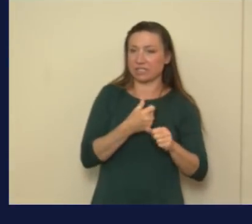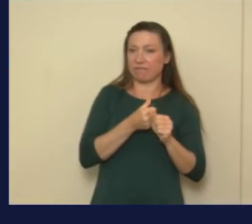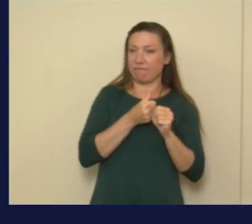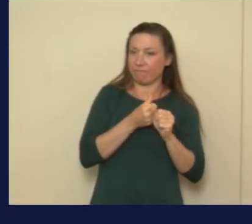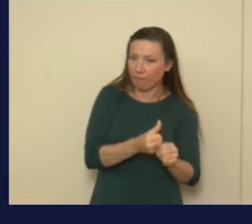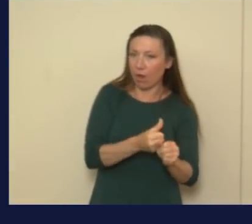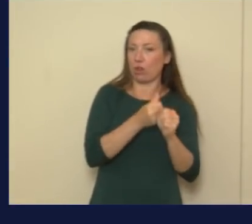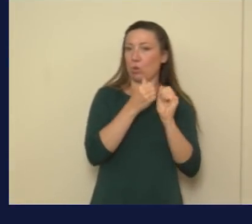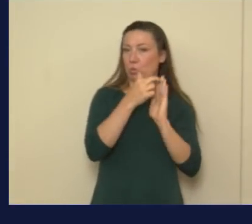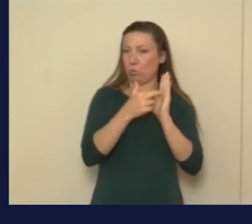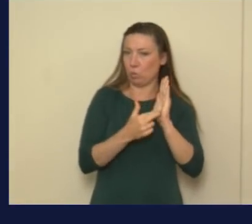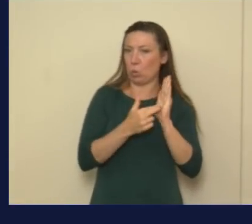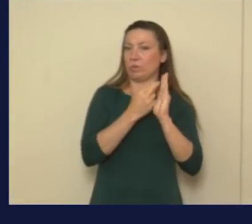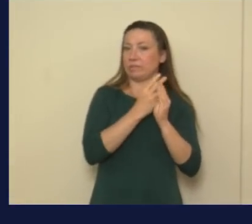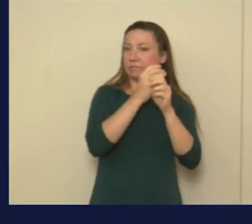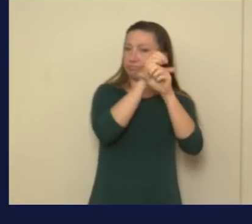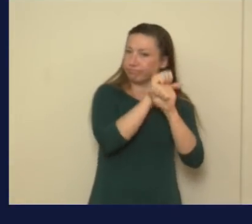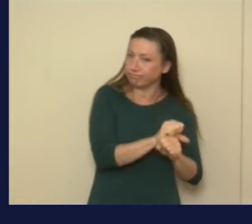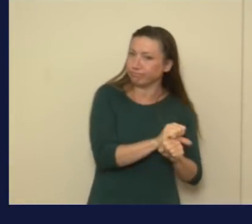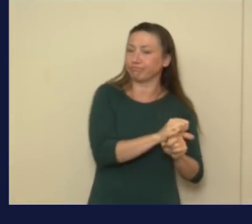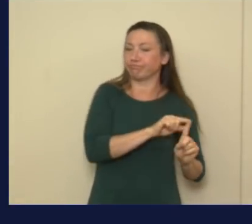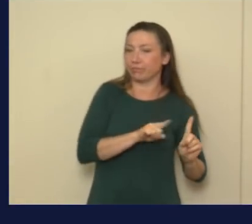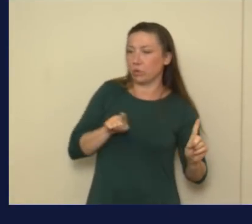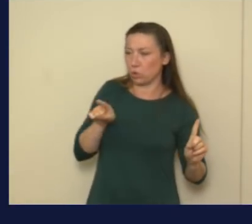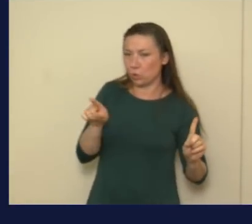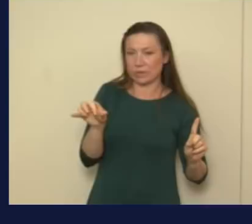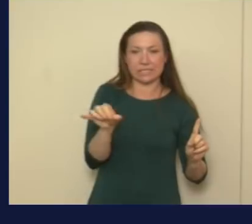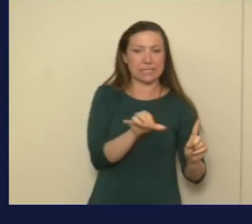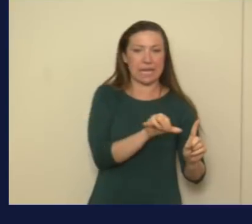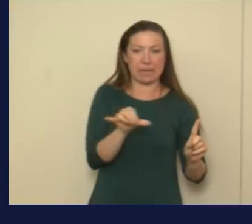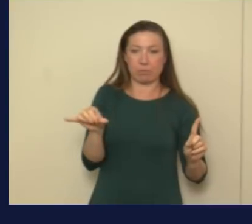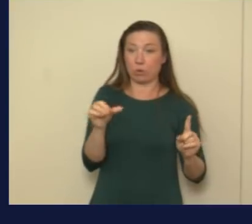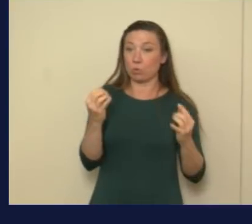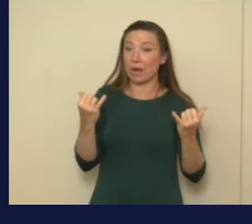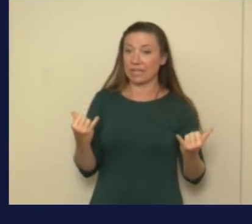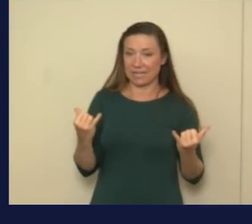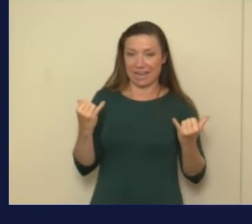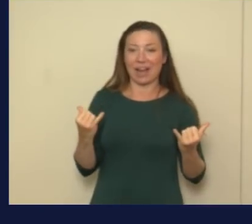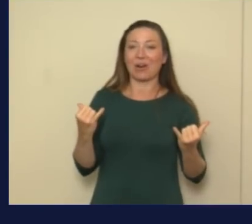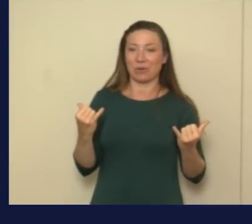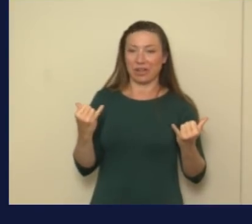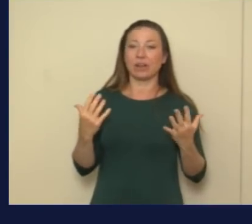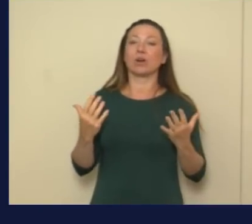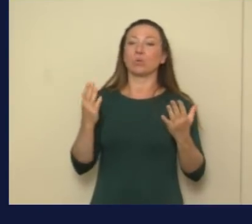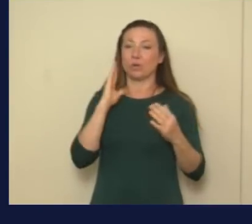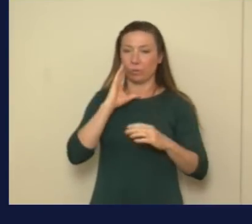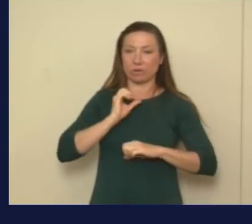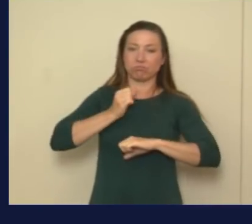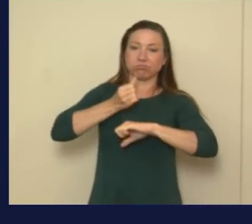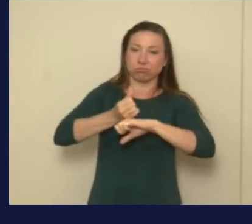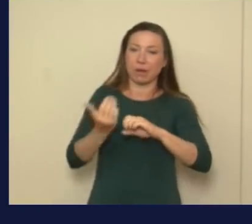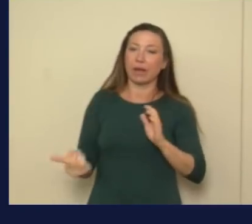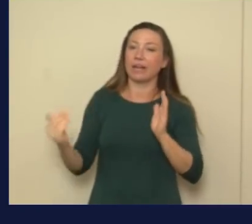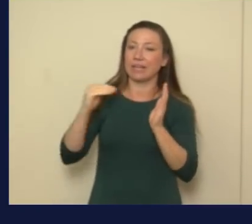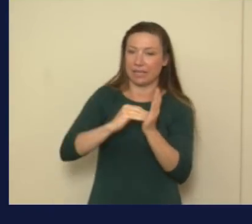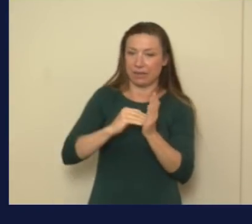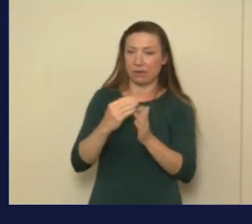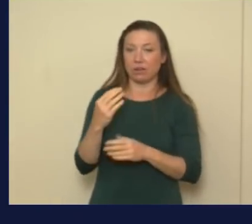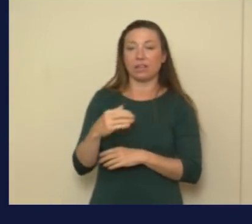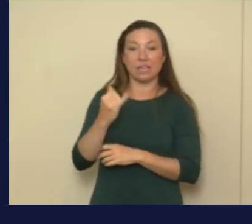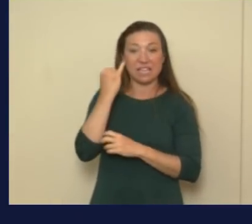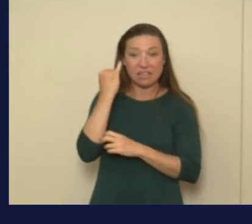now reapplying the 14-day mandatory quarantine for all out-of-state